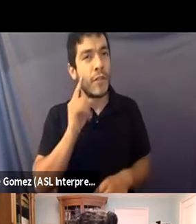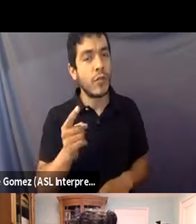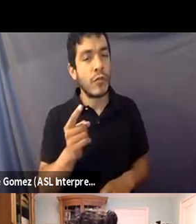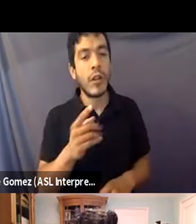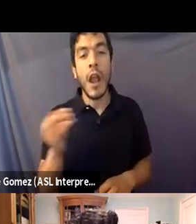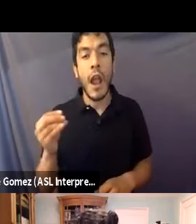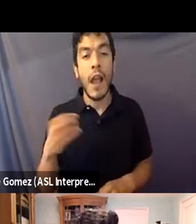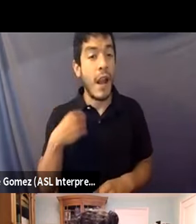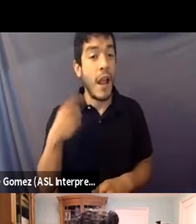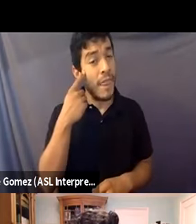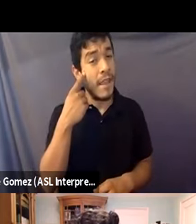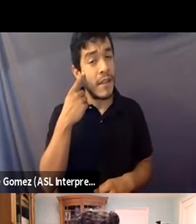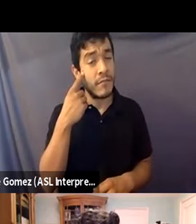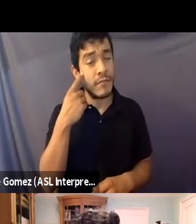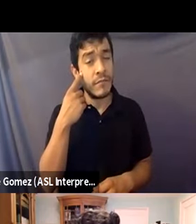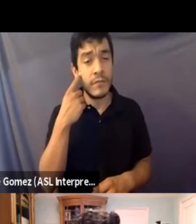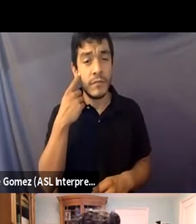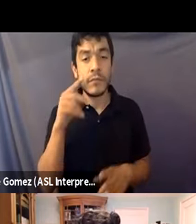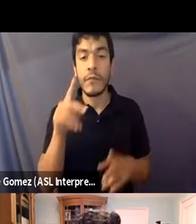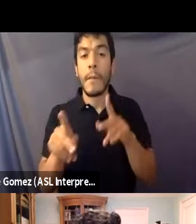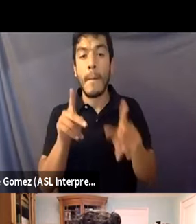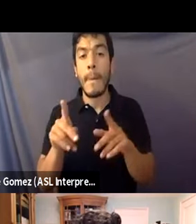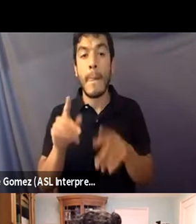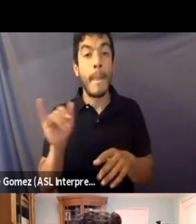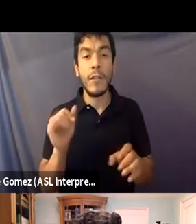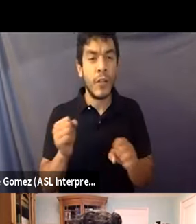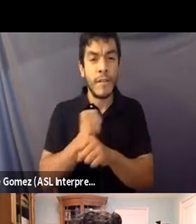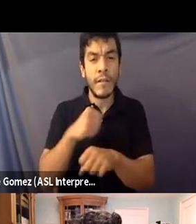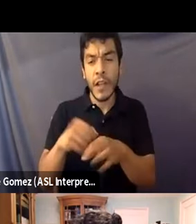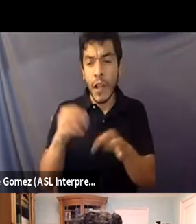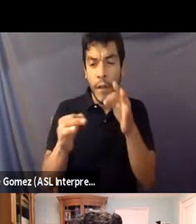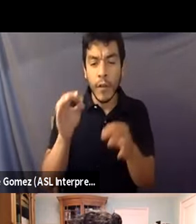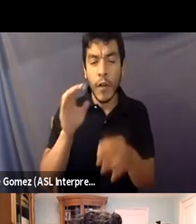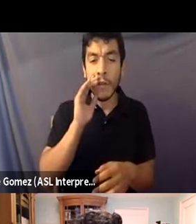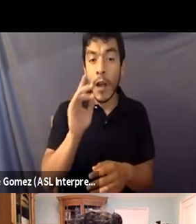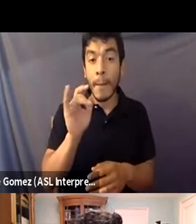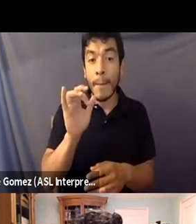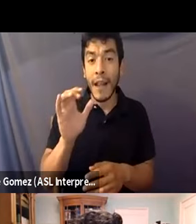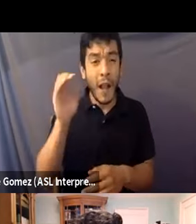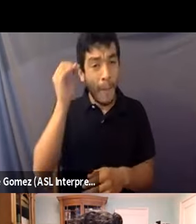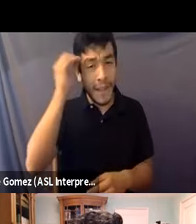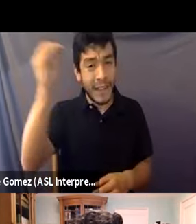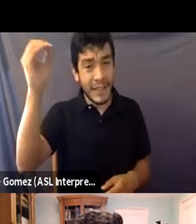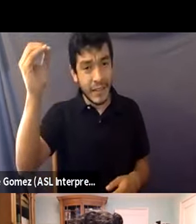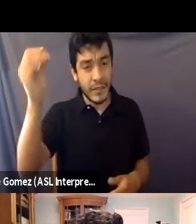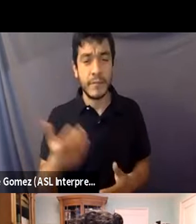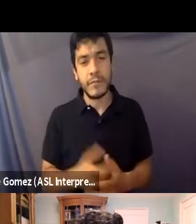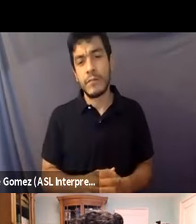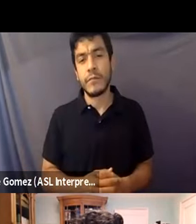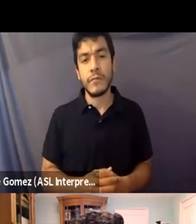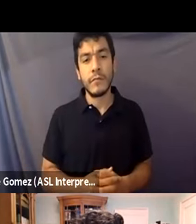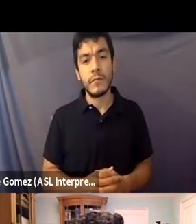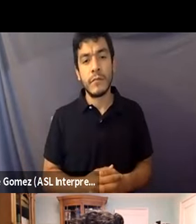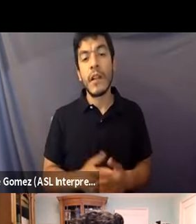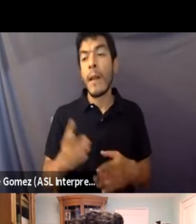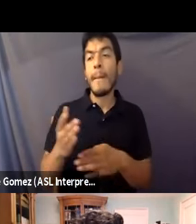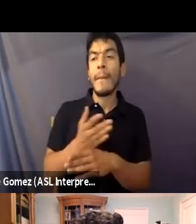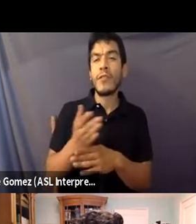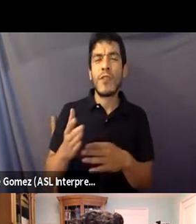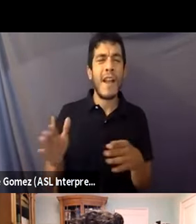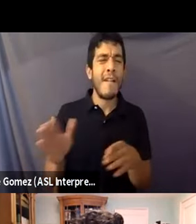think, you know, folks, we are also fighting in the court of public opinion. So, you know, between the full page